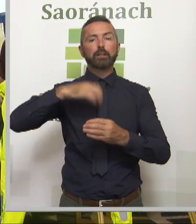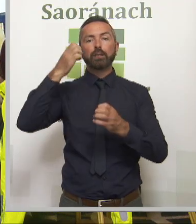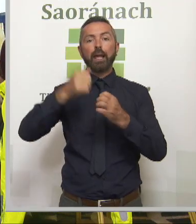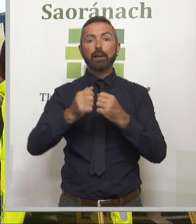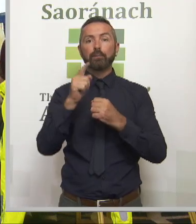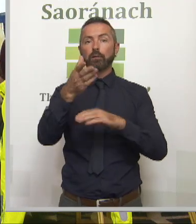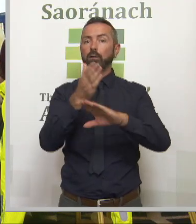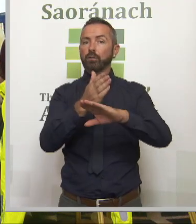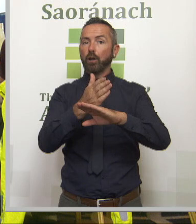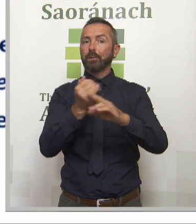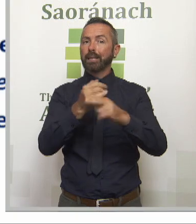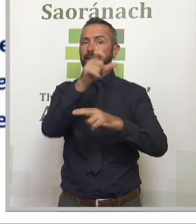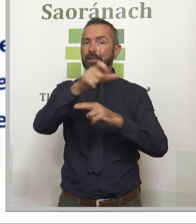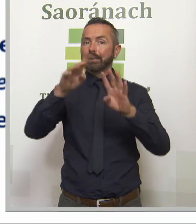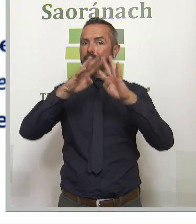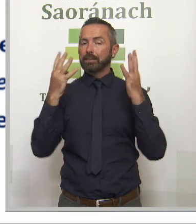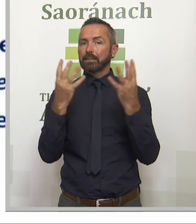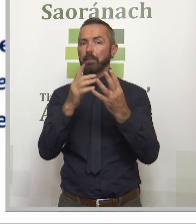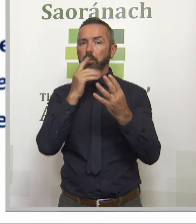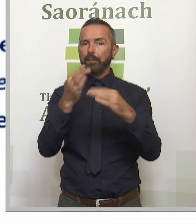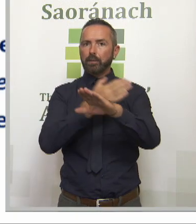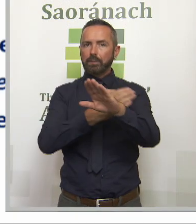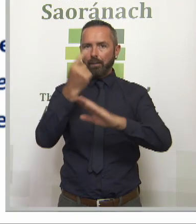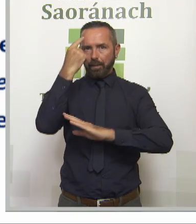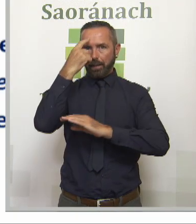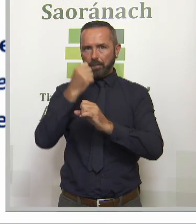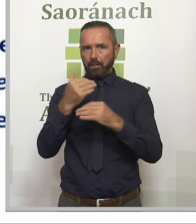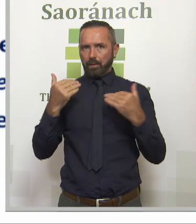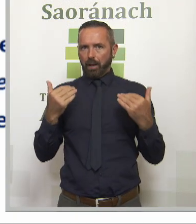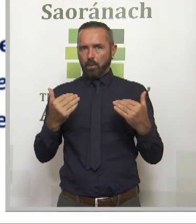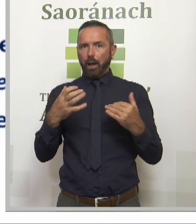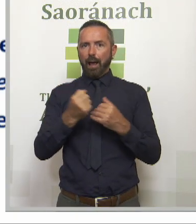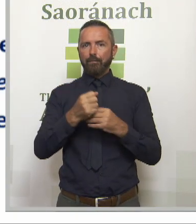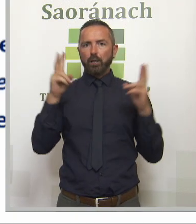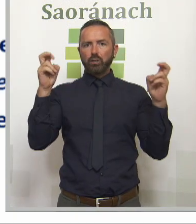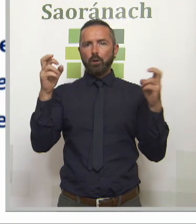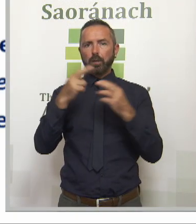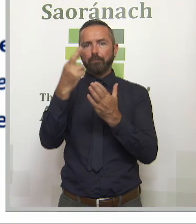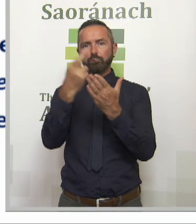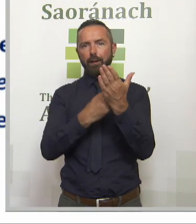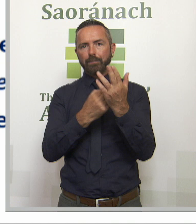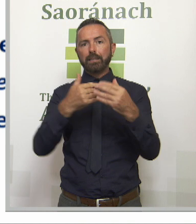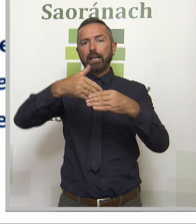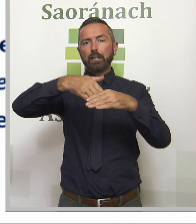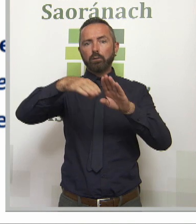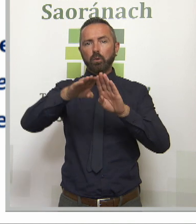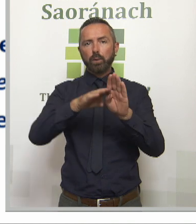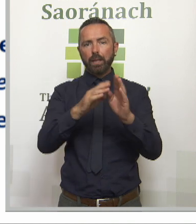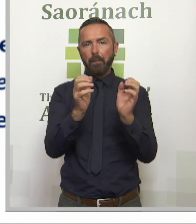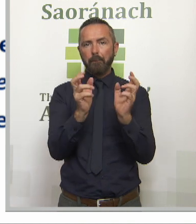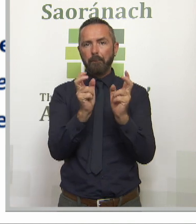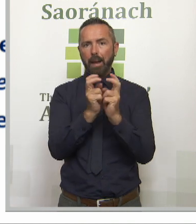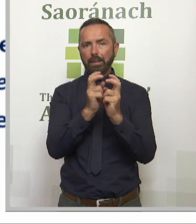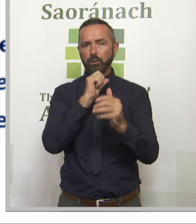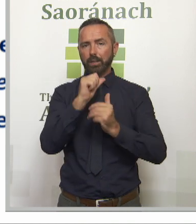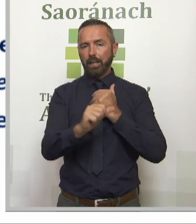work of the Citizens' Assembly. But if you start thinking about it, there's terms of reference included in the pack today. And the first